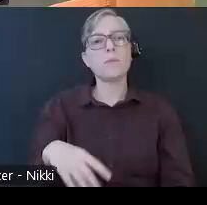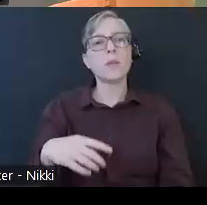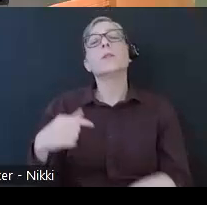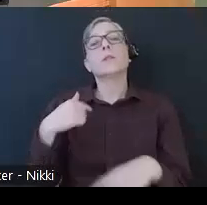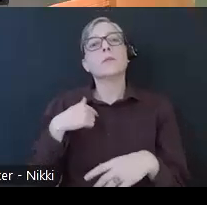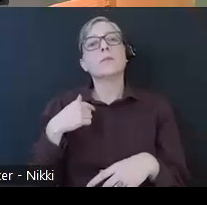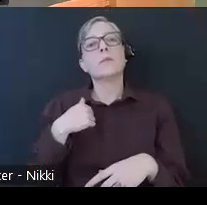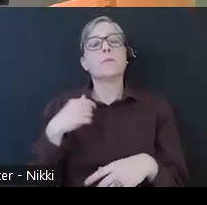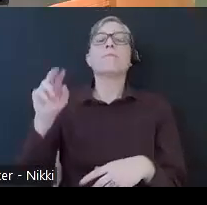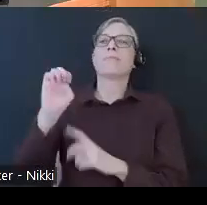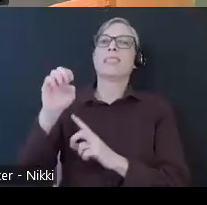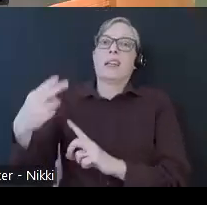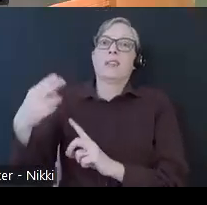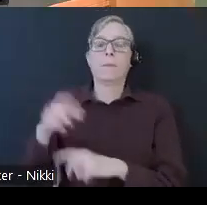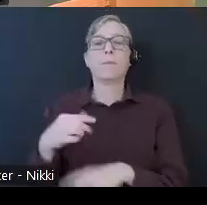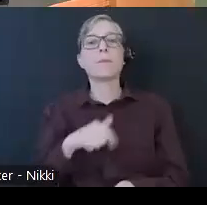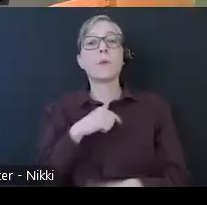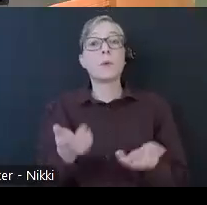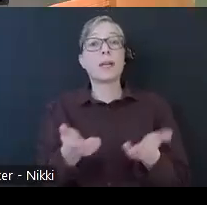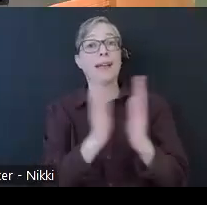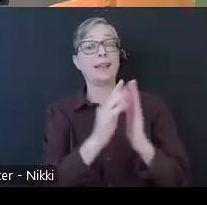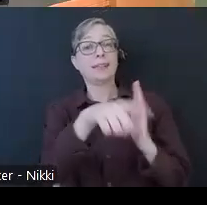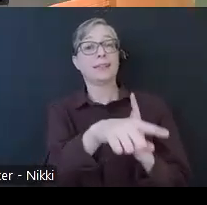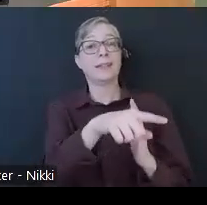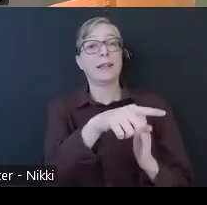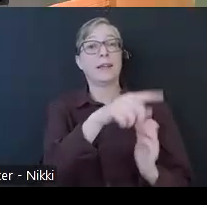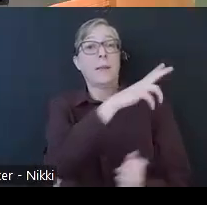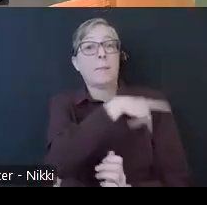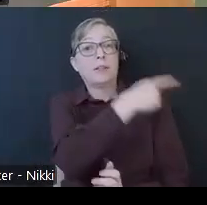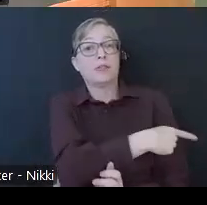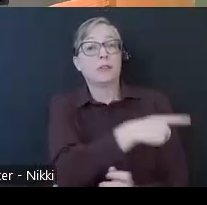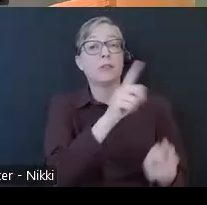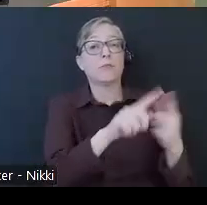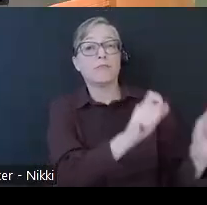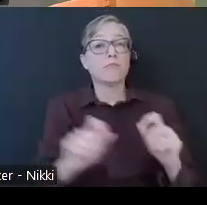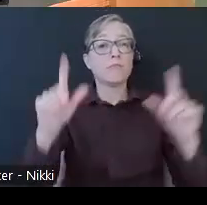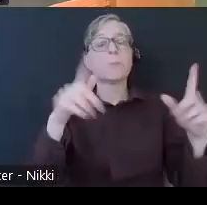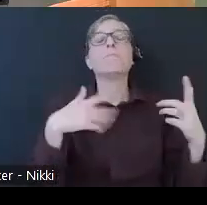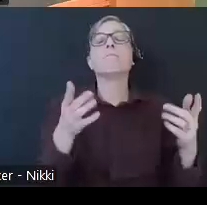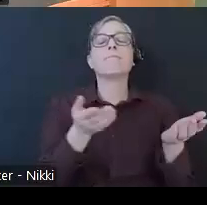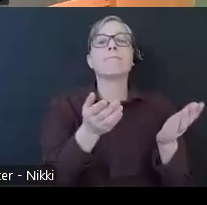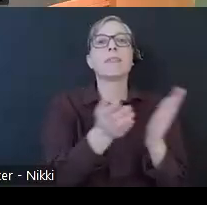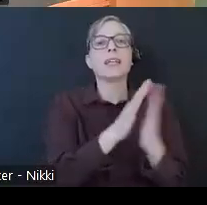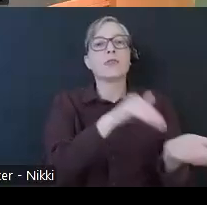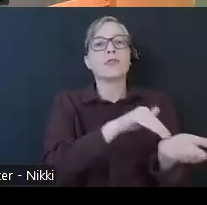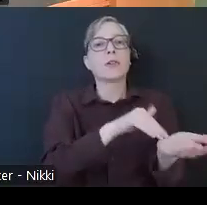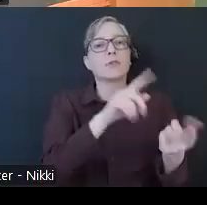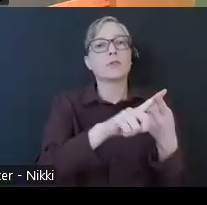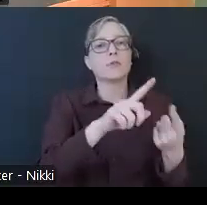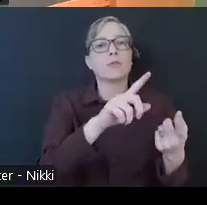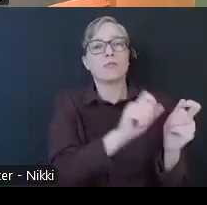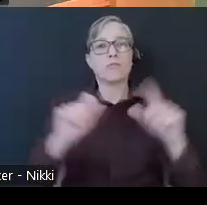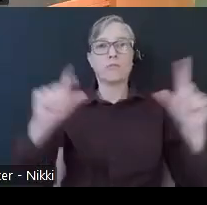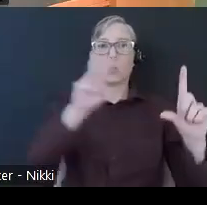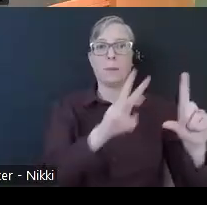or a doctor's usual care. And at the end of the study, we found there was absolutely no benefit to screening and feedback, which was kind of consistent